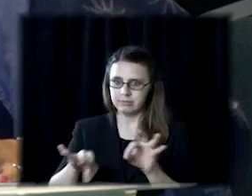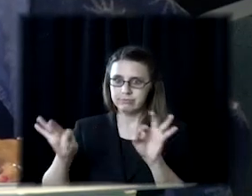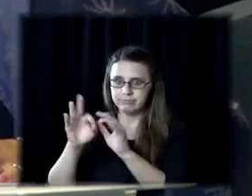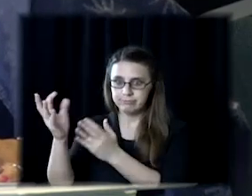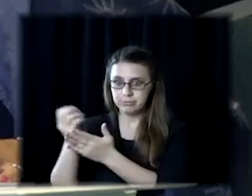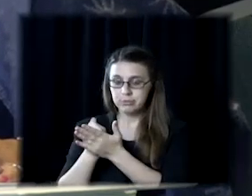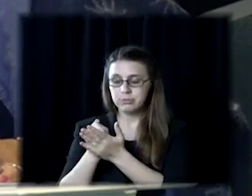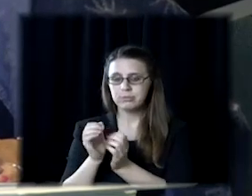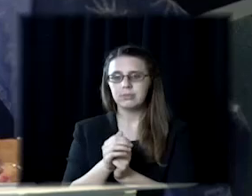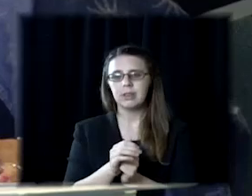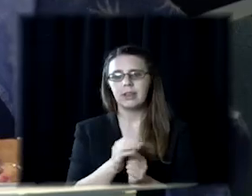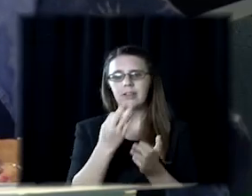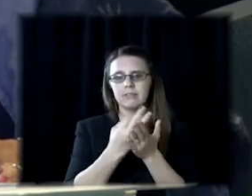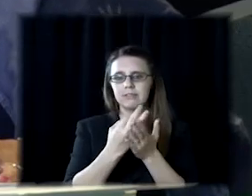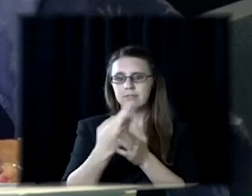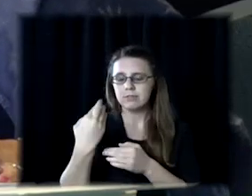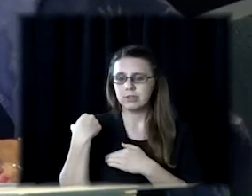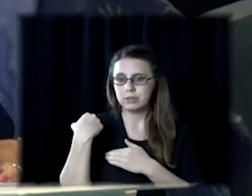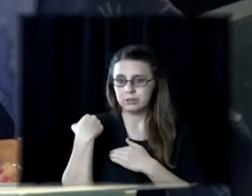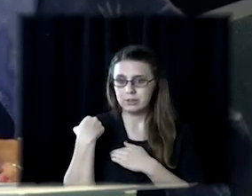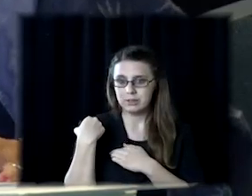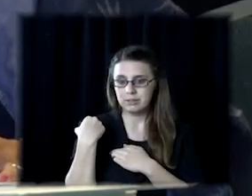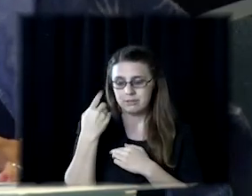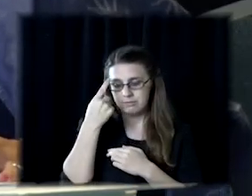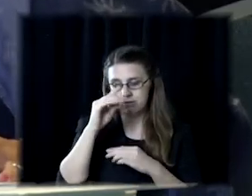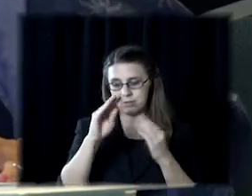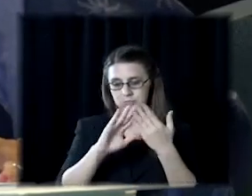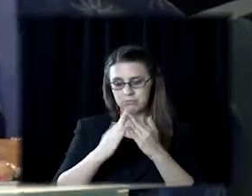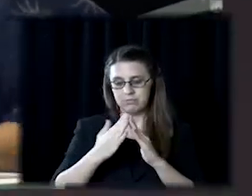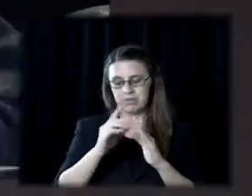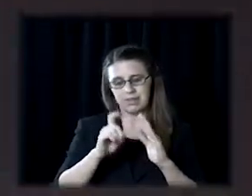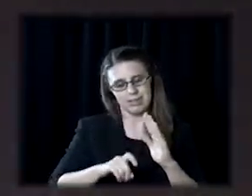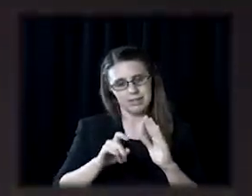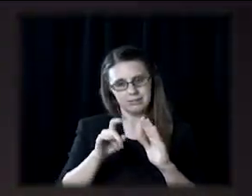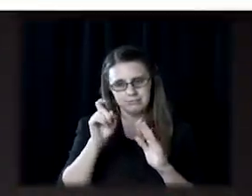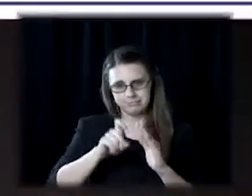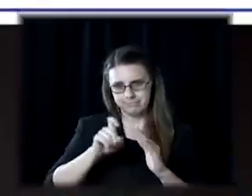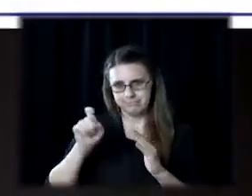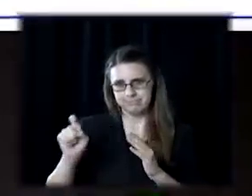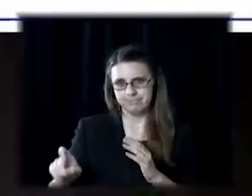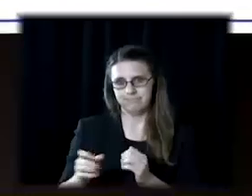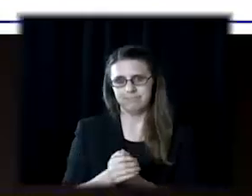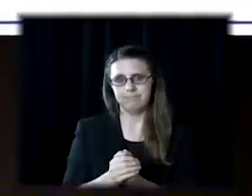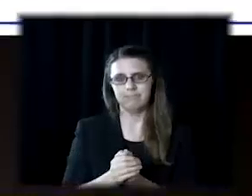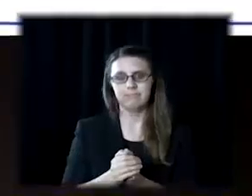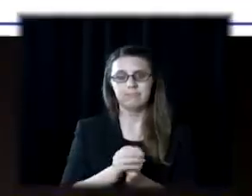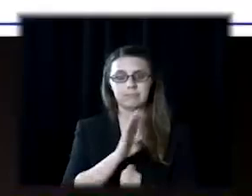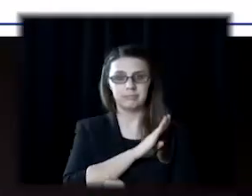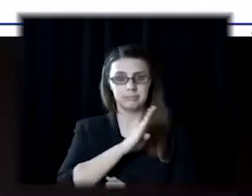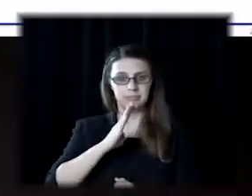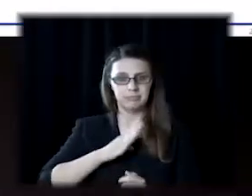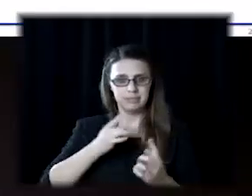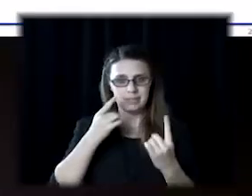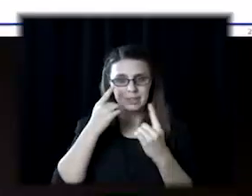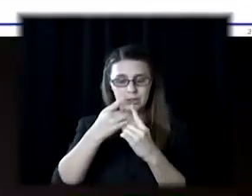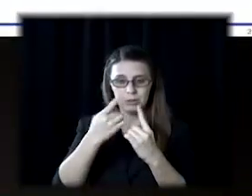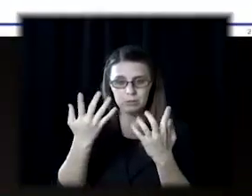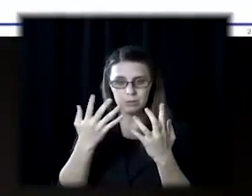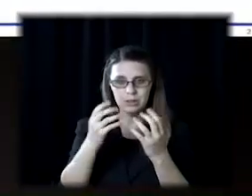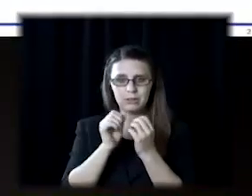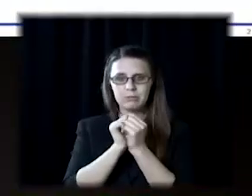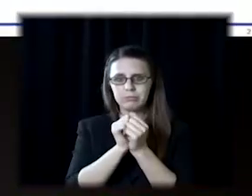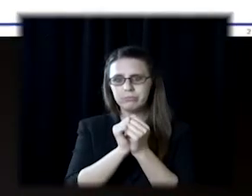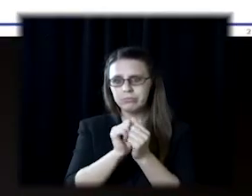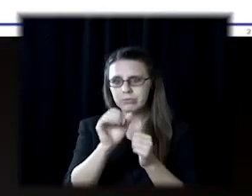fiscal responsibility measures for the municipalities are needed. The Oversight Board's goal is to work with the CRIM in